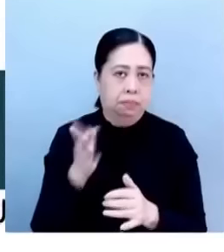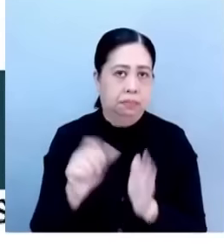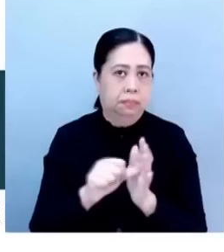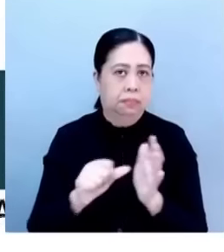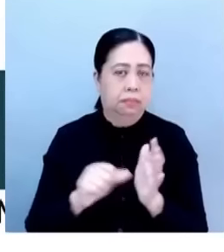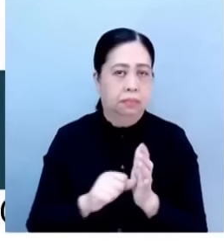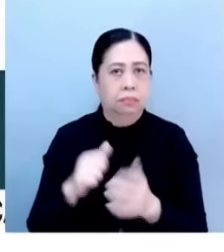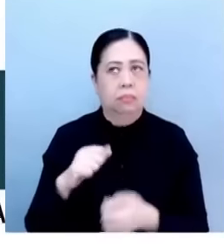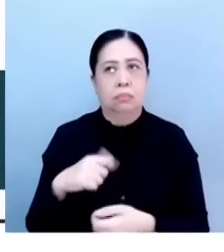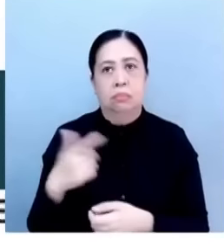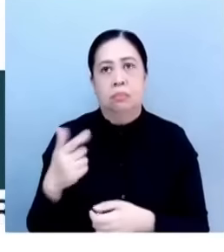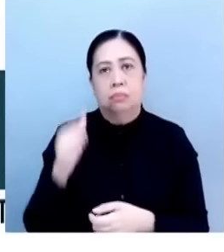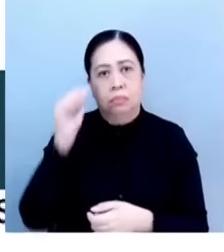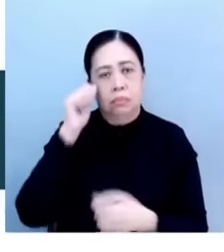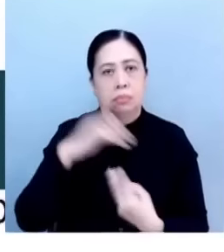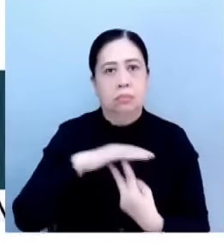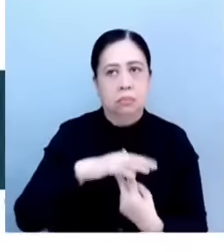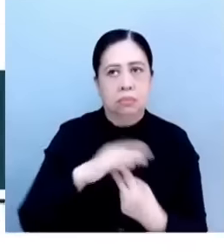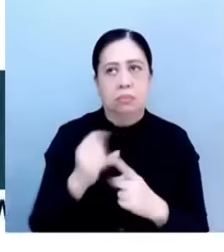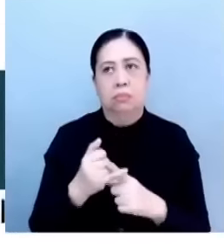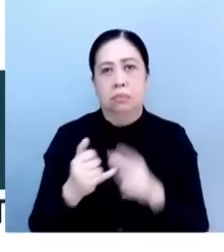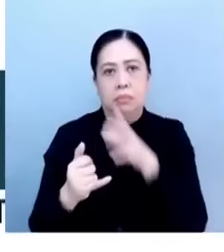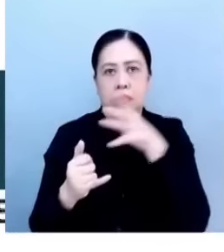unemployment, agriculture,